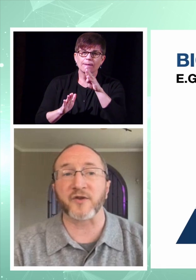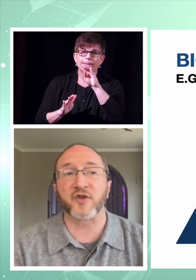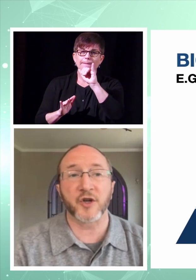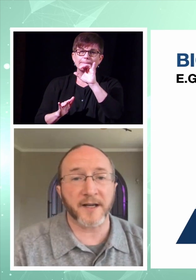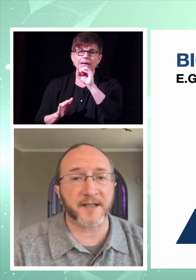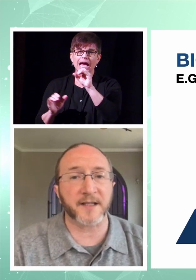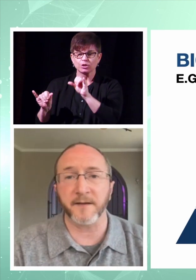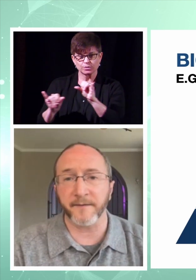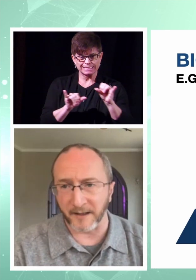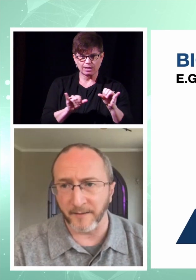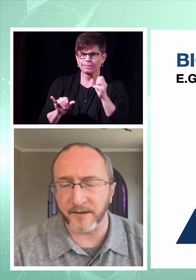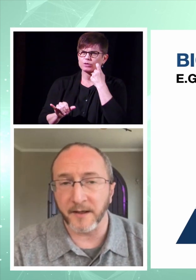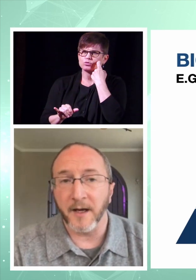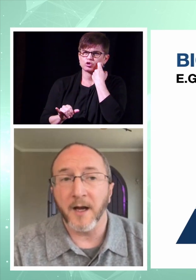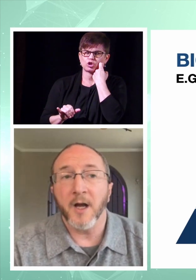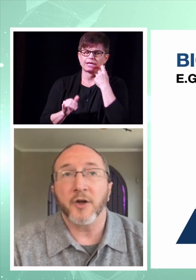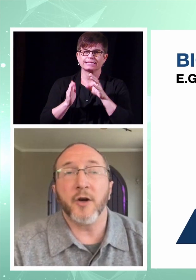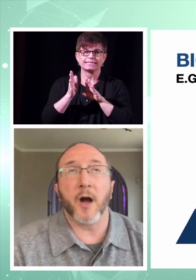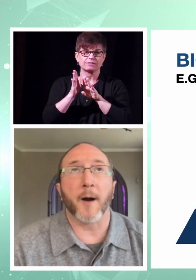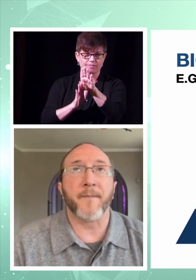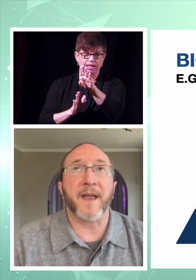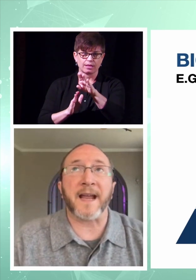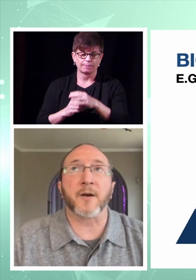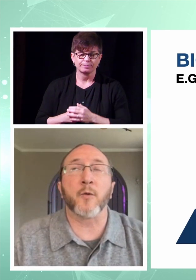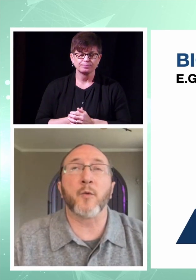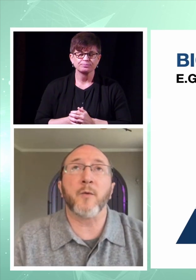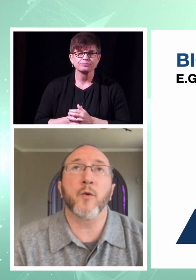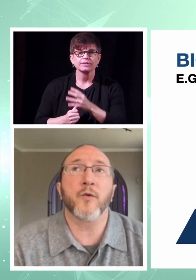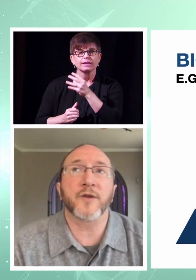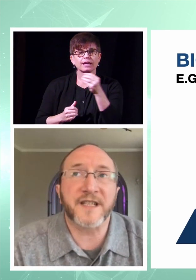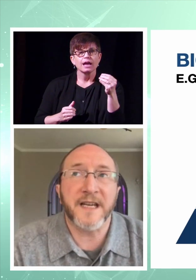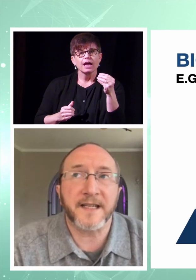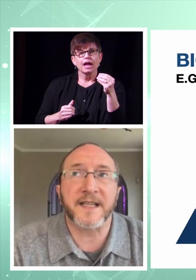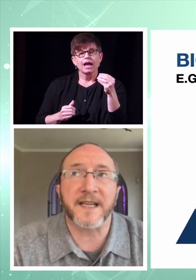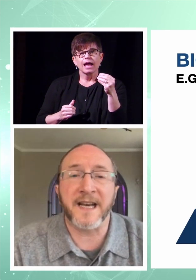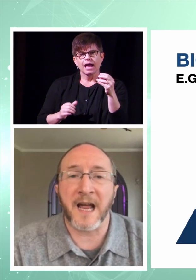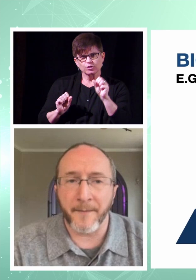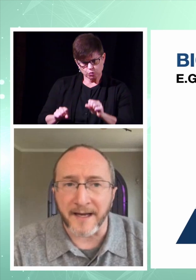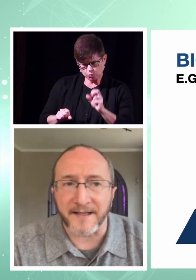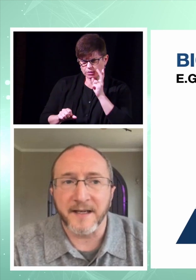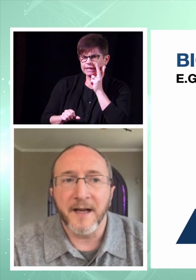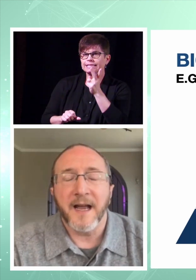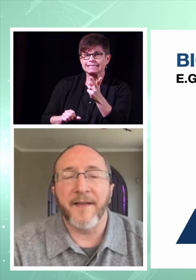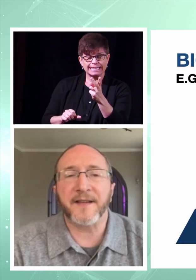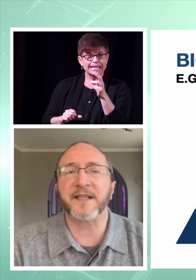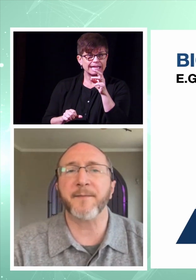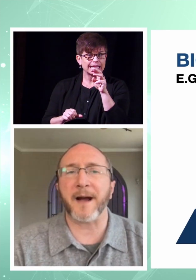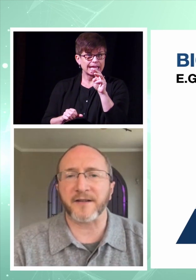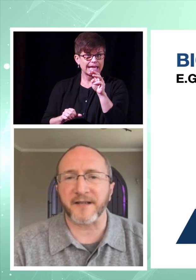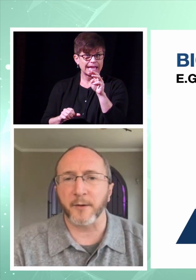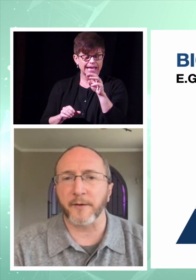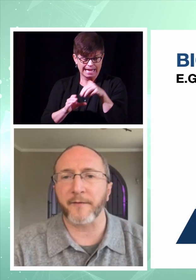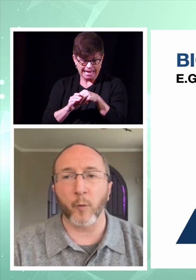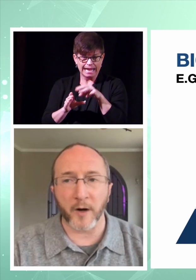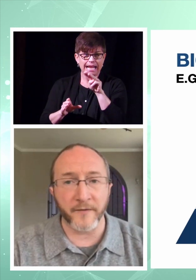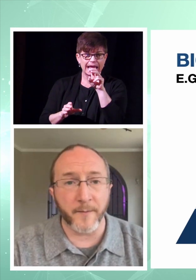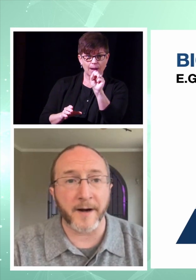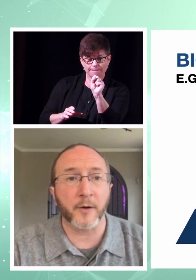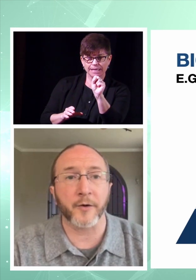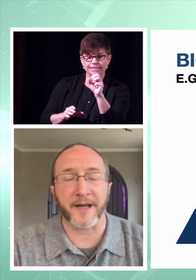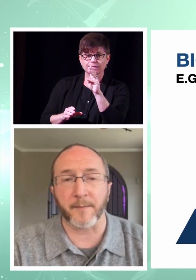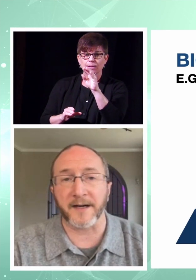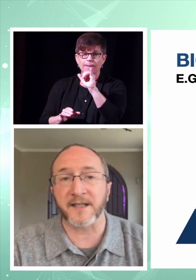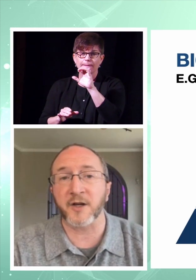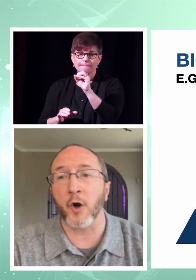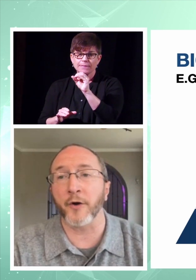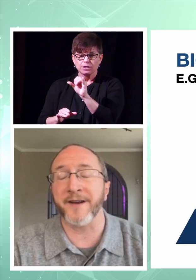that was just developed, and we will see this in MS. And this is a biosimilar for one of the